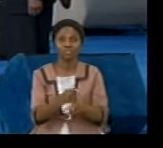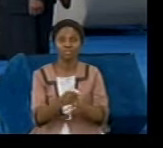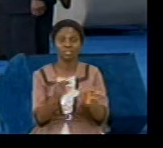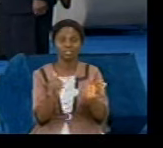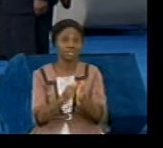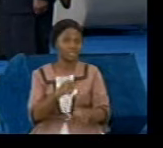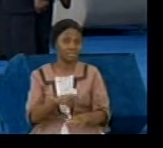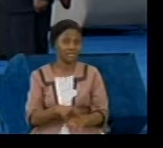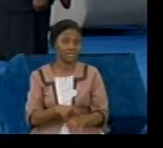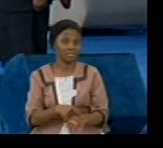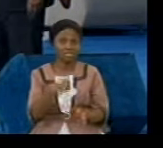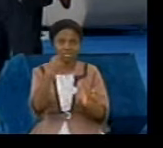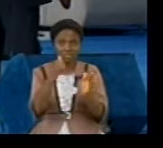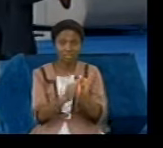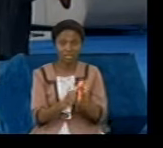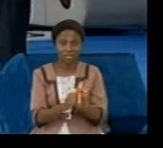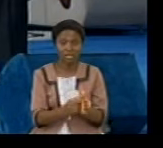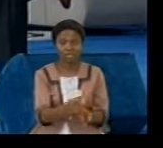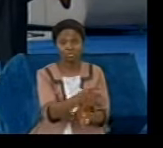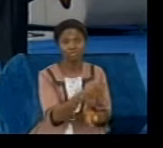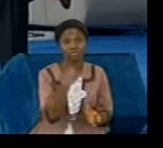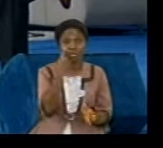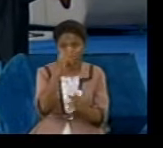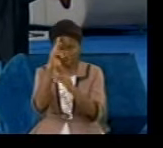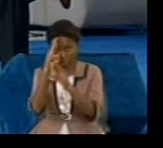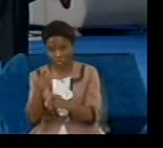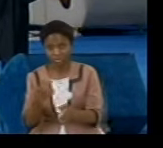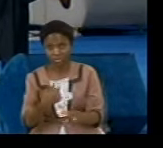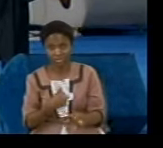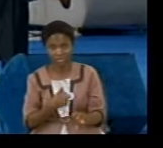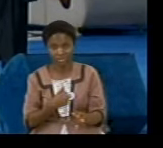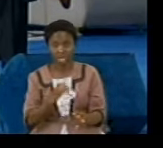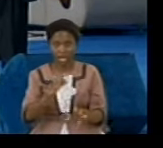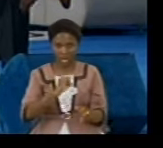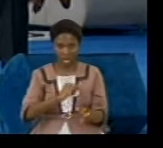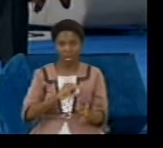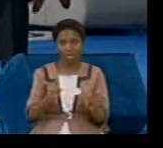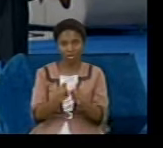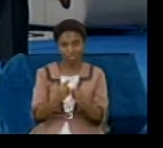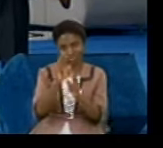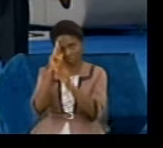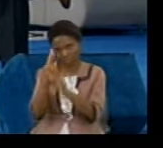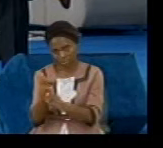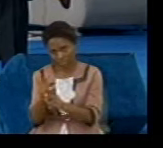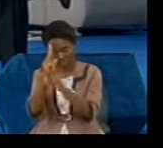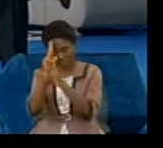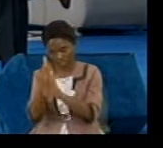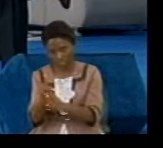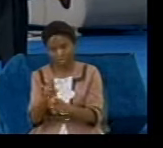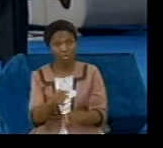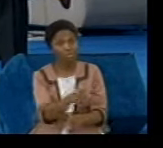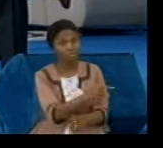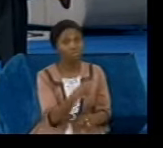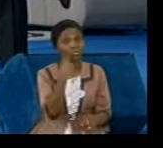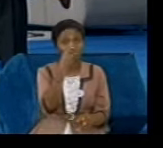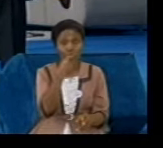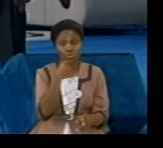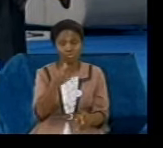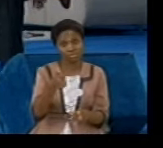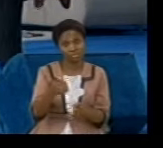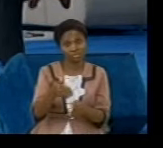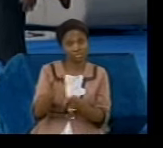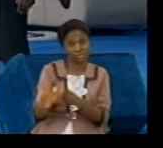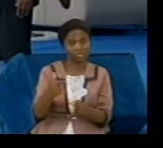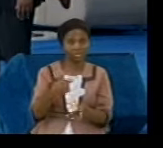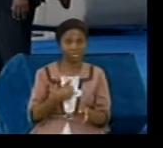me, those who honor me, I will regard and honor. And those who despise me and make little of